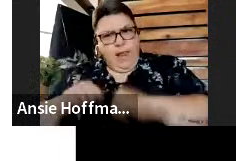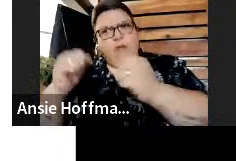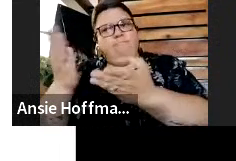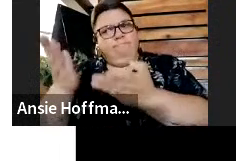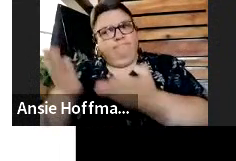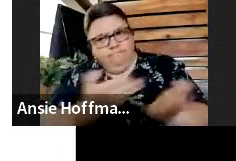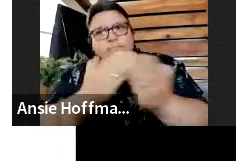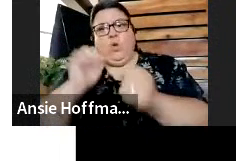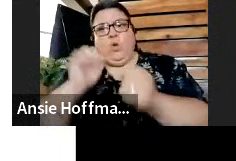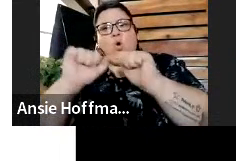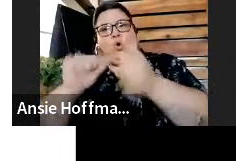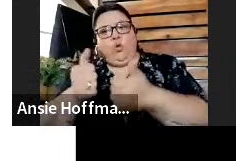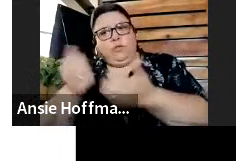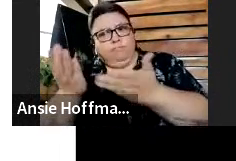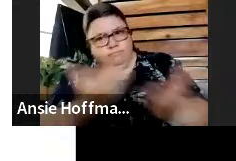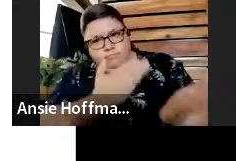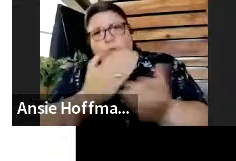your